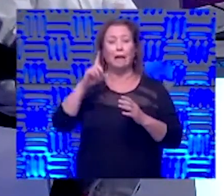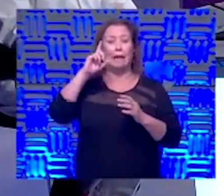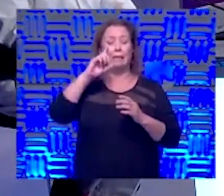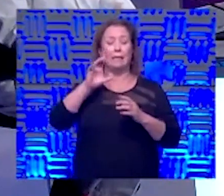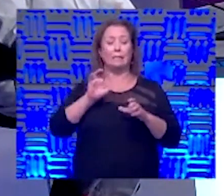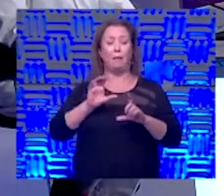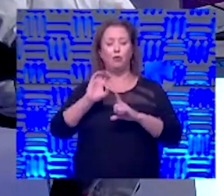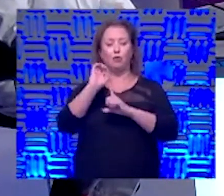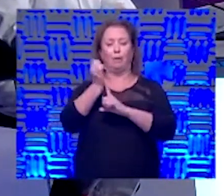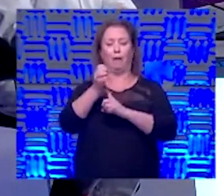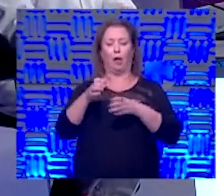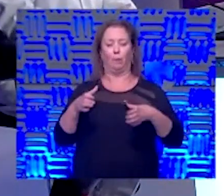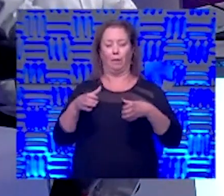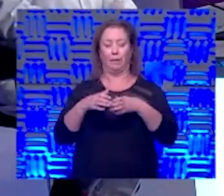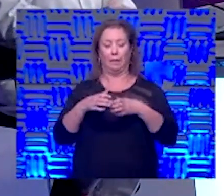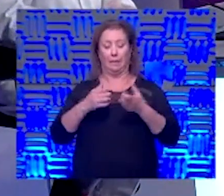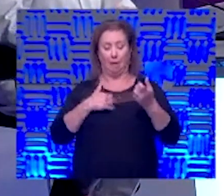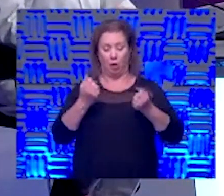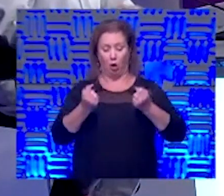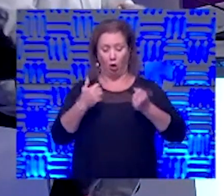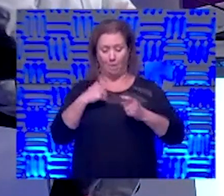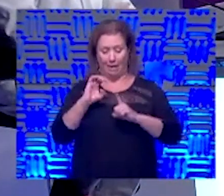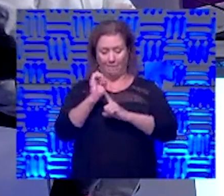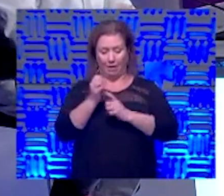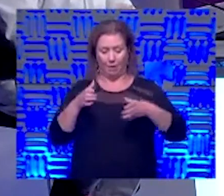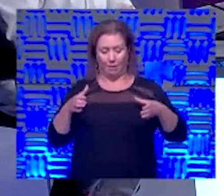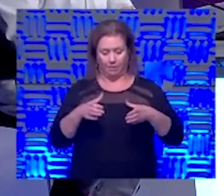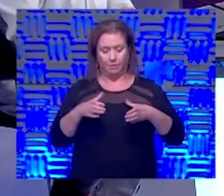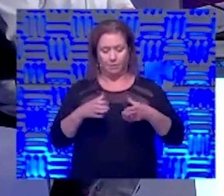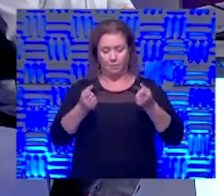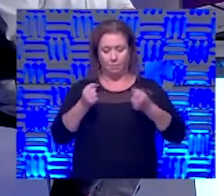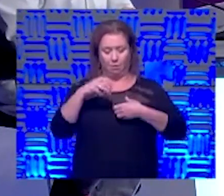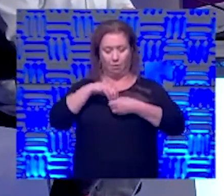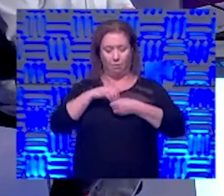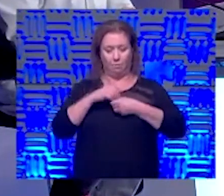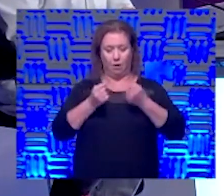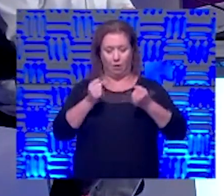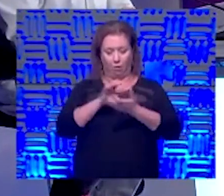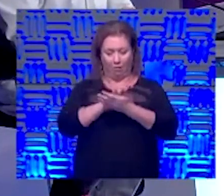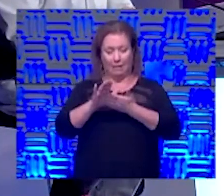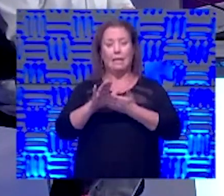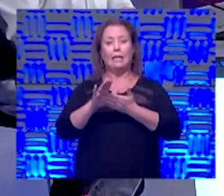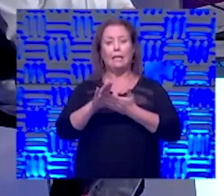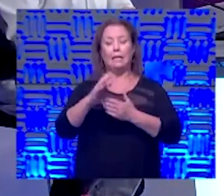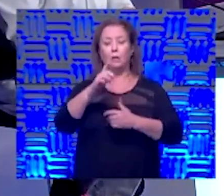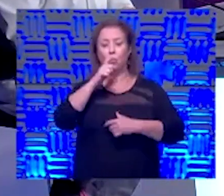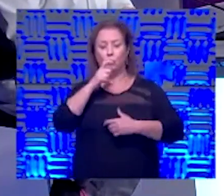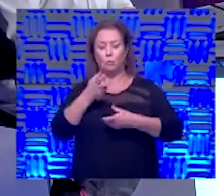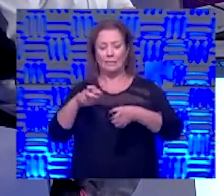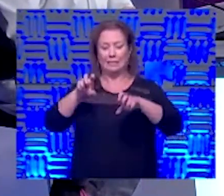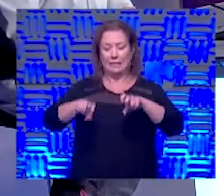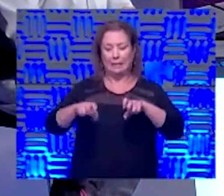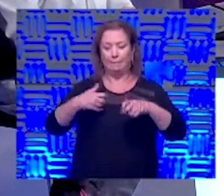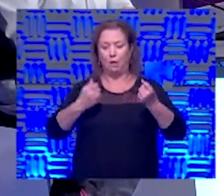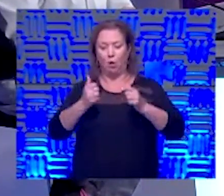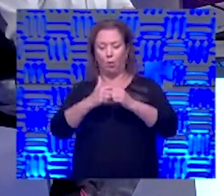know, in the car, I know my bubble. And the car is part of my bubble, right? Because I keep my car clean, and who's been in my car and who's not been in my car, that's my bubble.